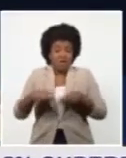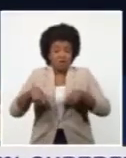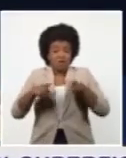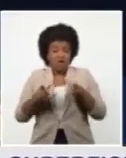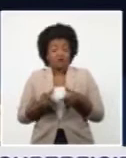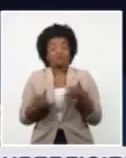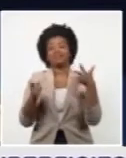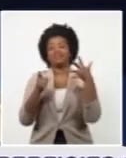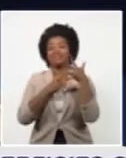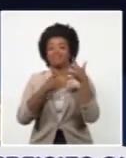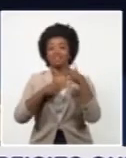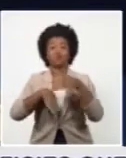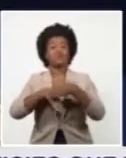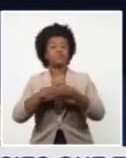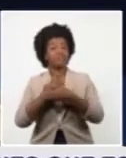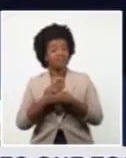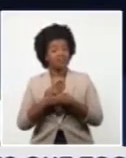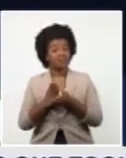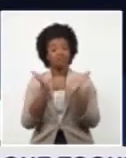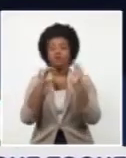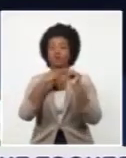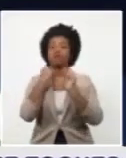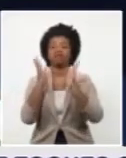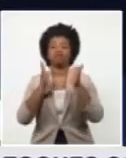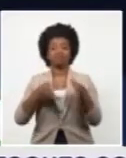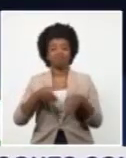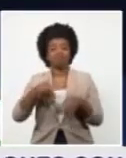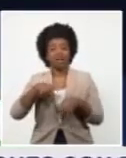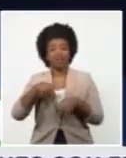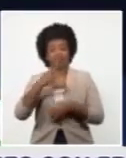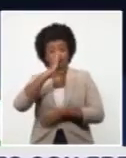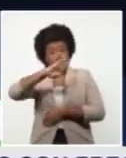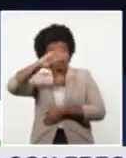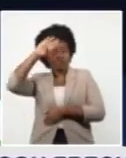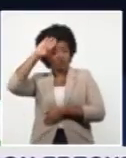who tuned in from different parts of Cuba and abroad.